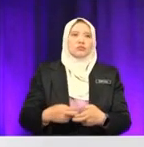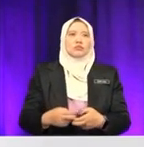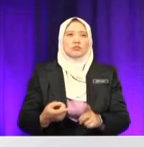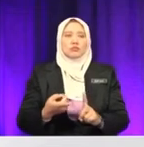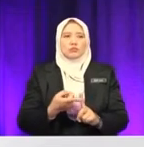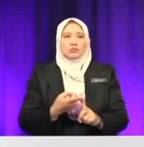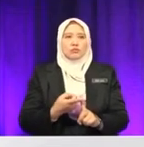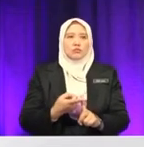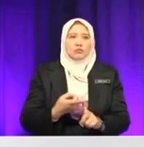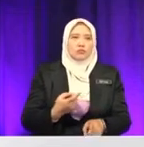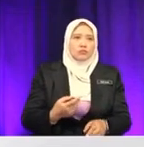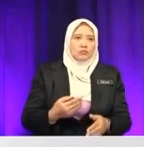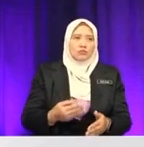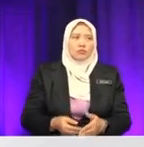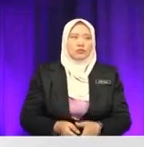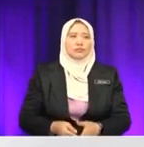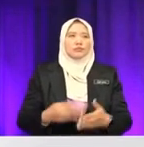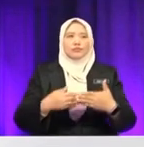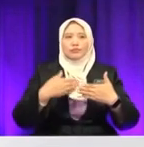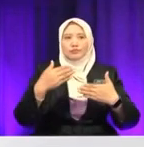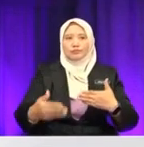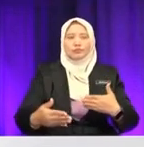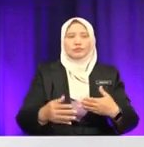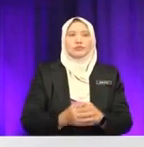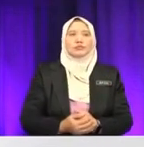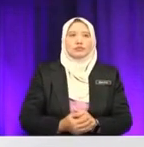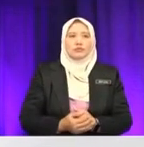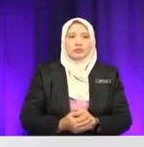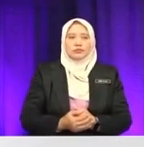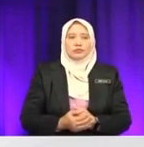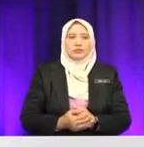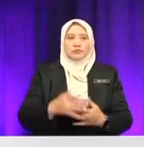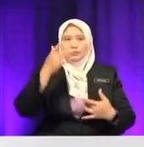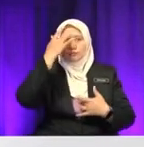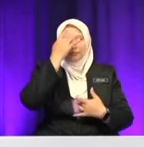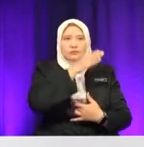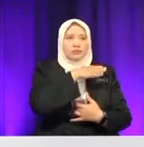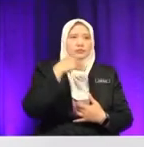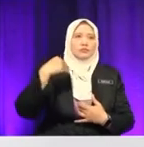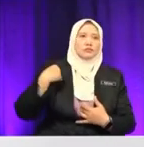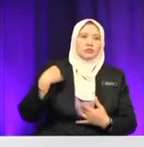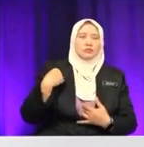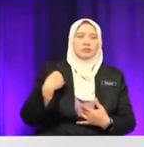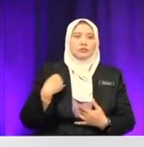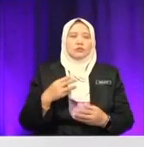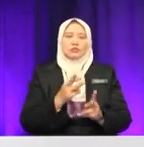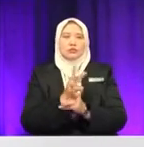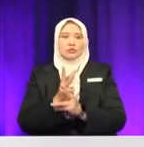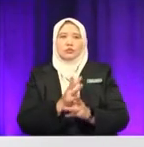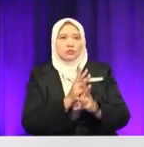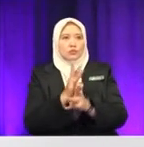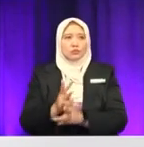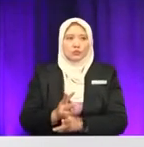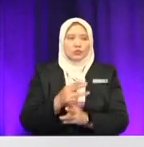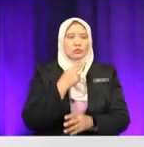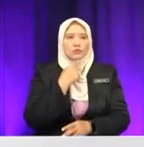control our sugar craving. Control our sugar craving was what he added spontaneously. Mm-hmm. And we have come to the last sentence,